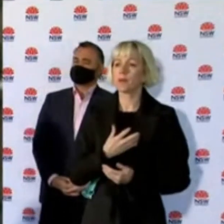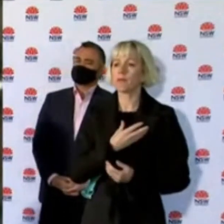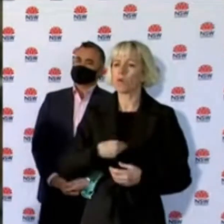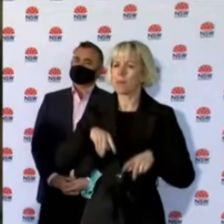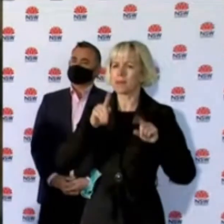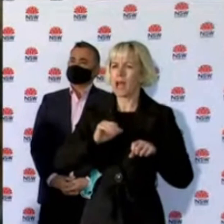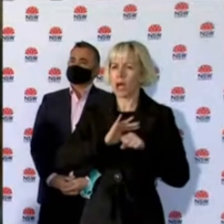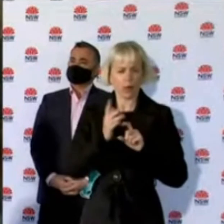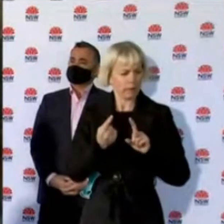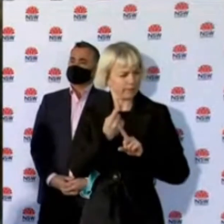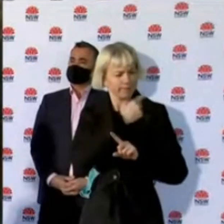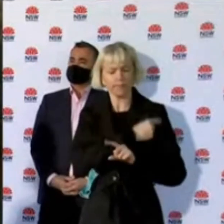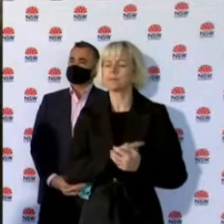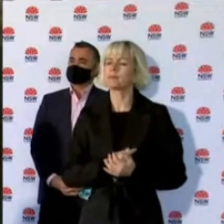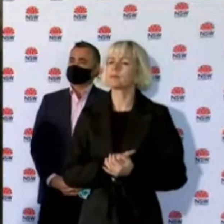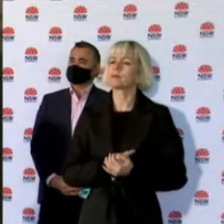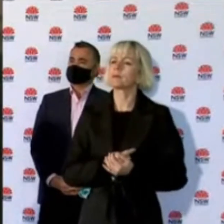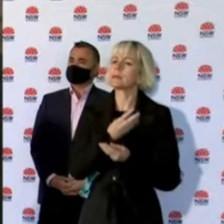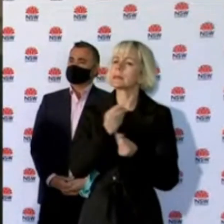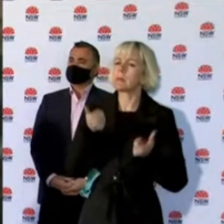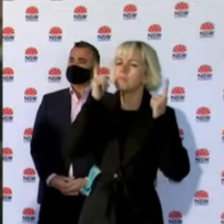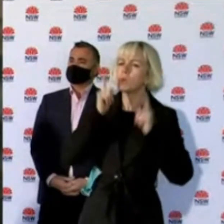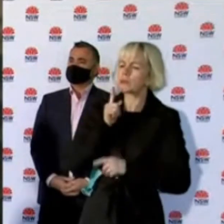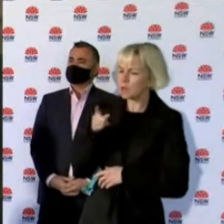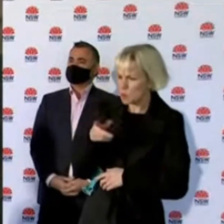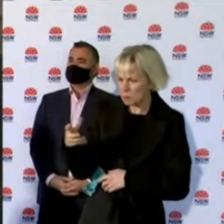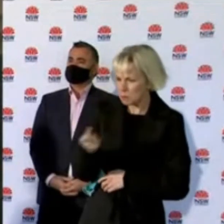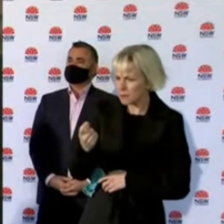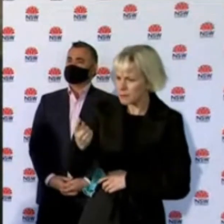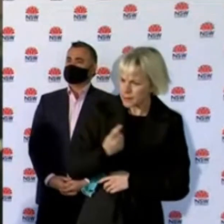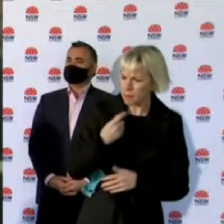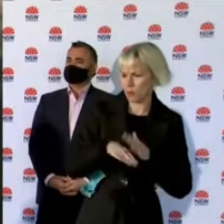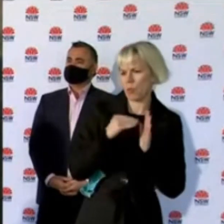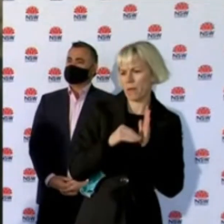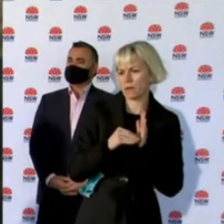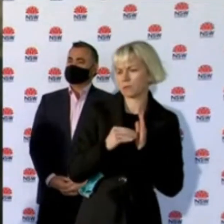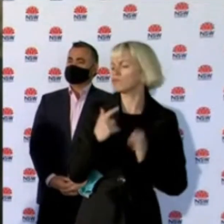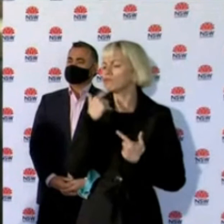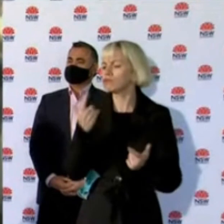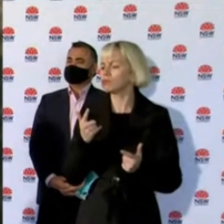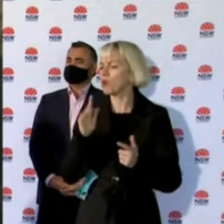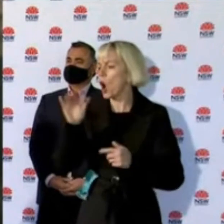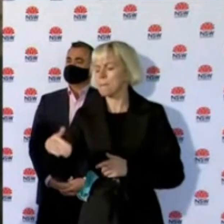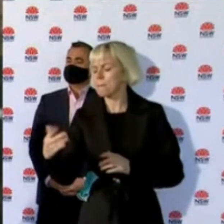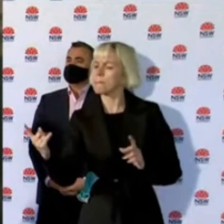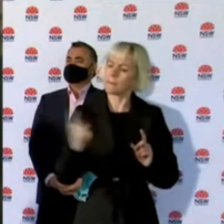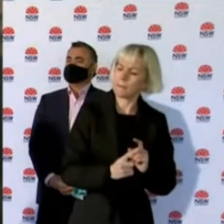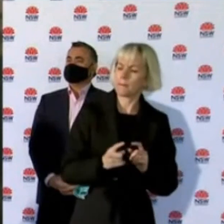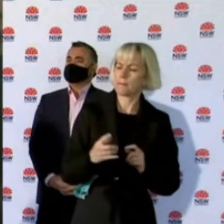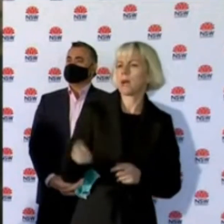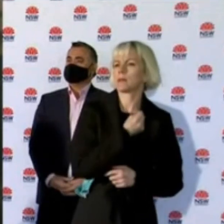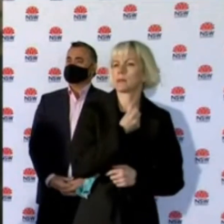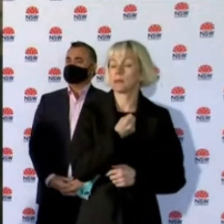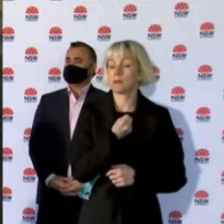wants their worker to come into the office because they don't think the worker can work from home. Now, I know that you strengthened the health orders to say you must require the staff work from